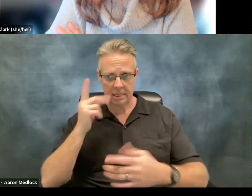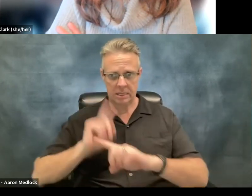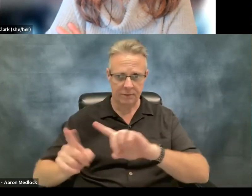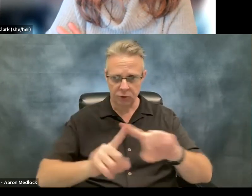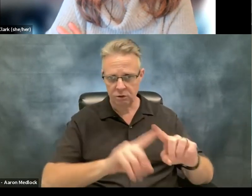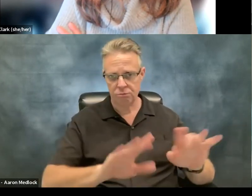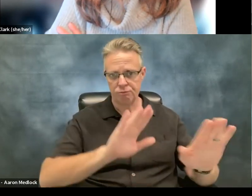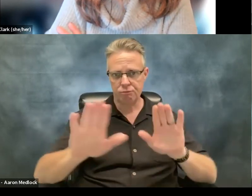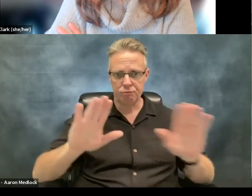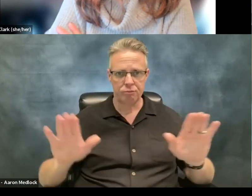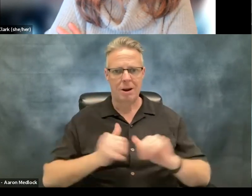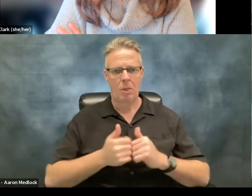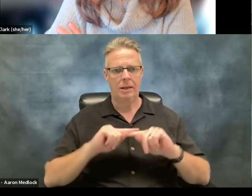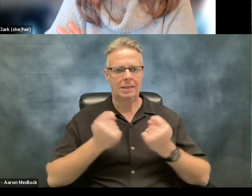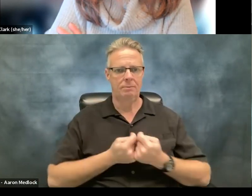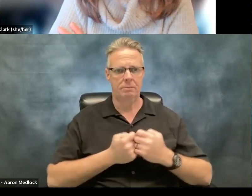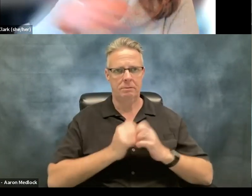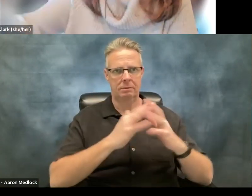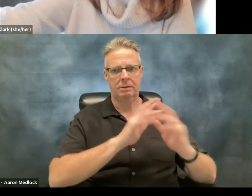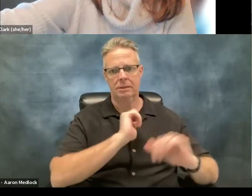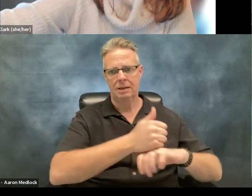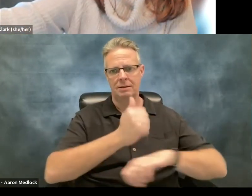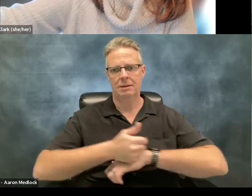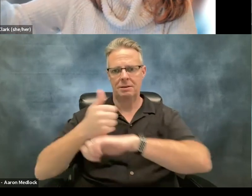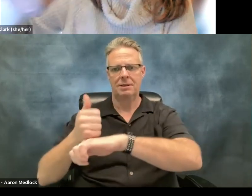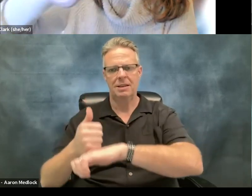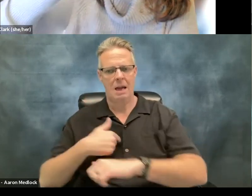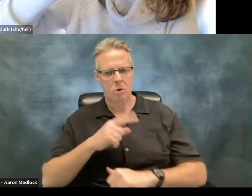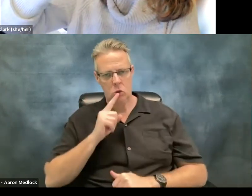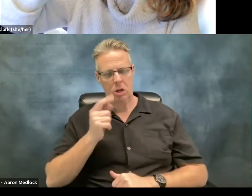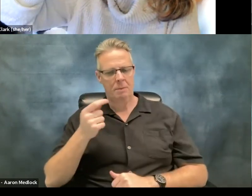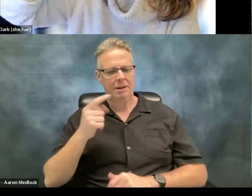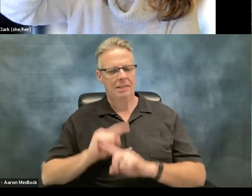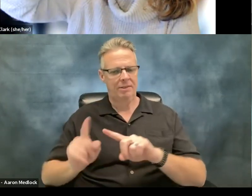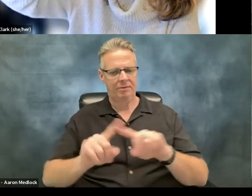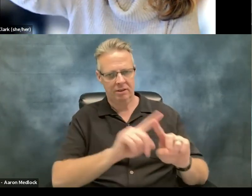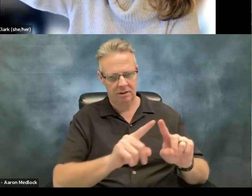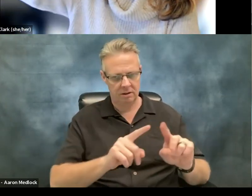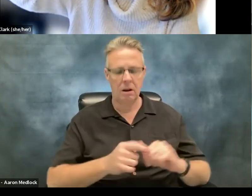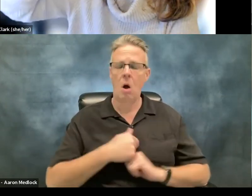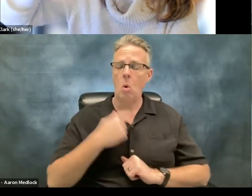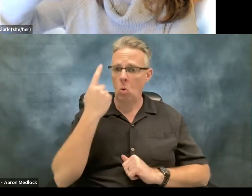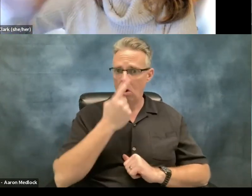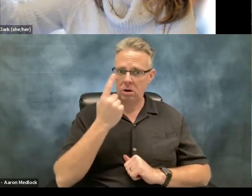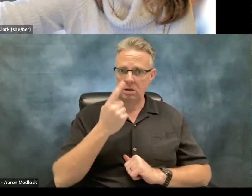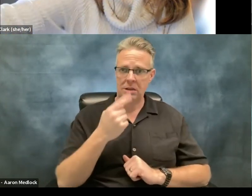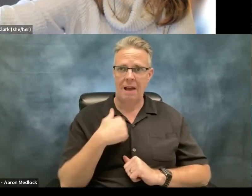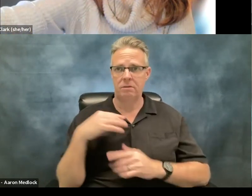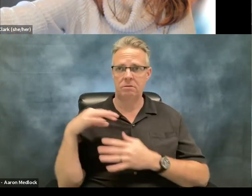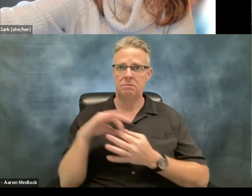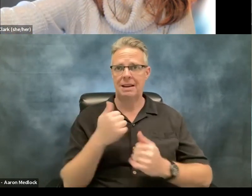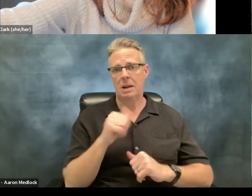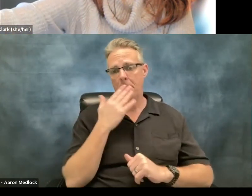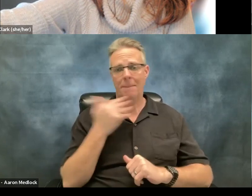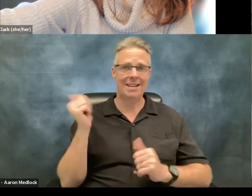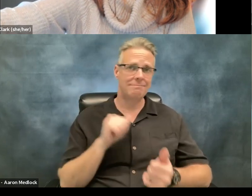how these teams are set up? Because I imagine almost everyone is a little bit different. And relatedly, are there sort of like best practices or sort